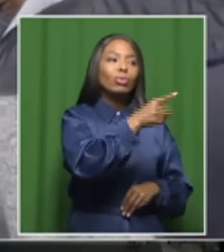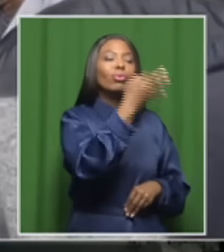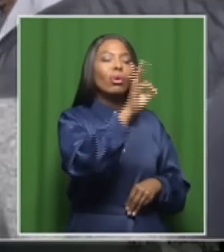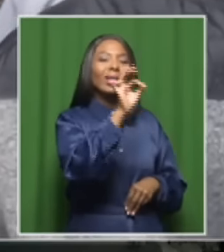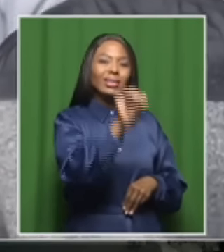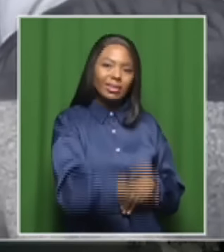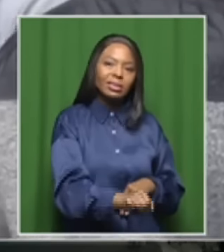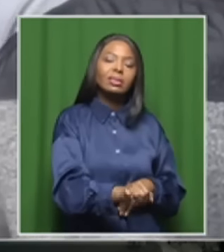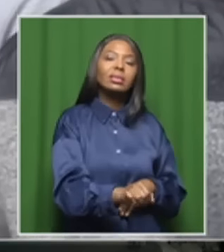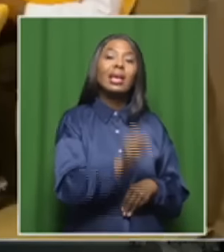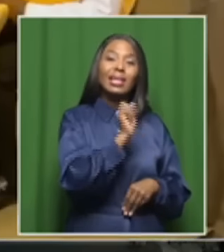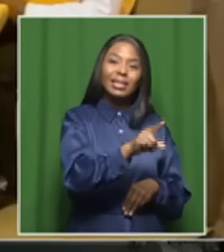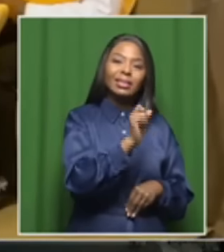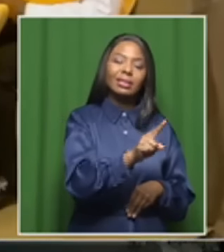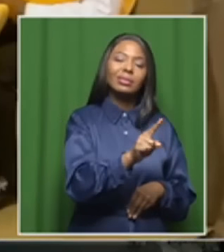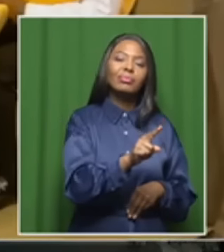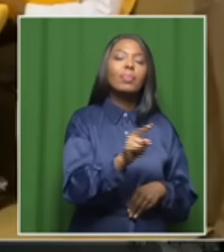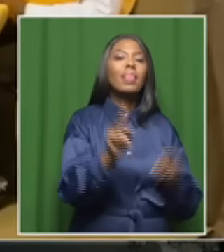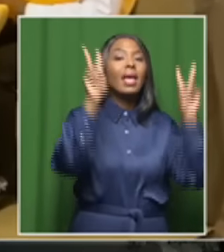very